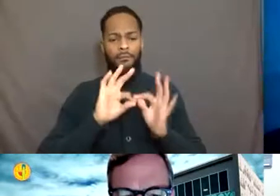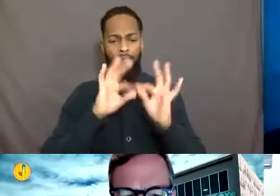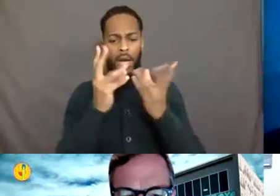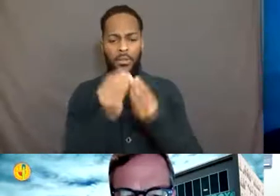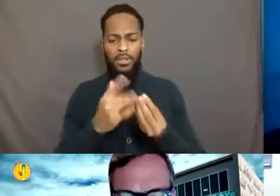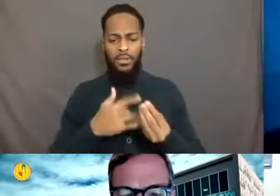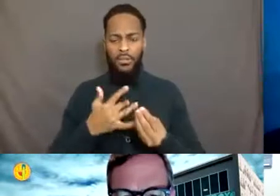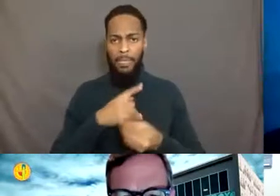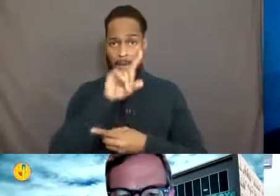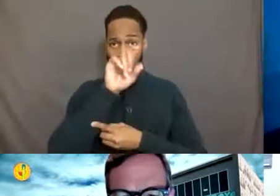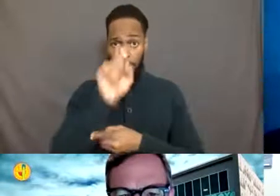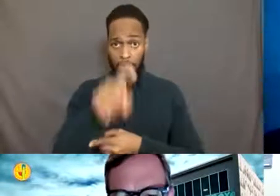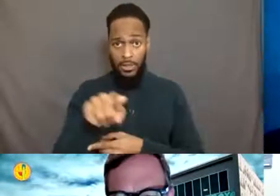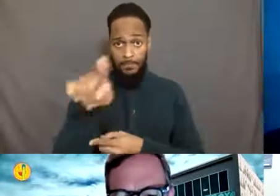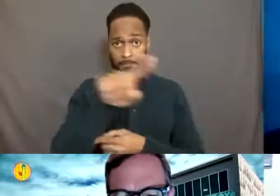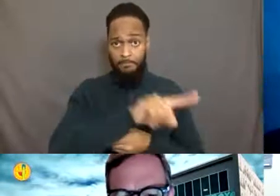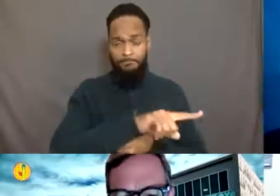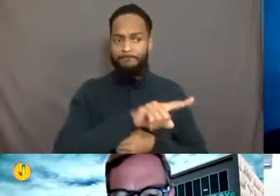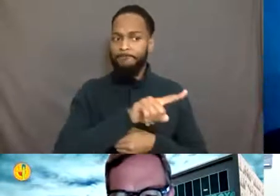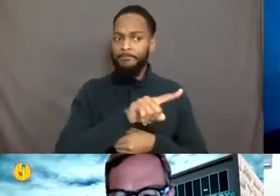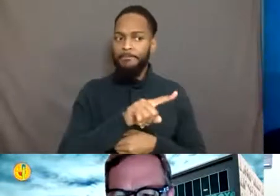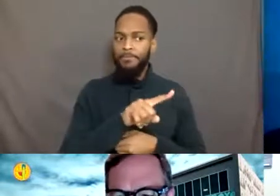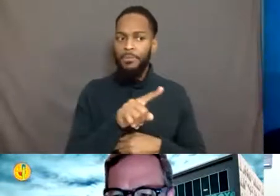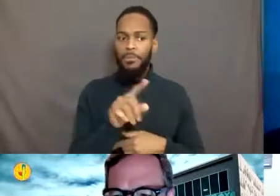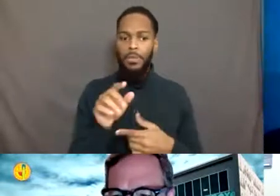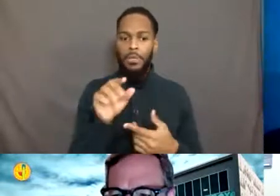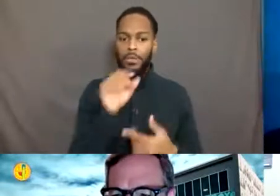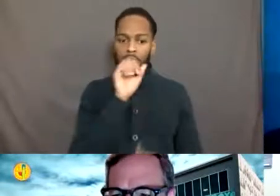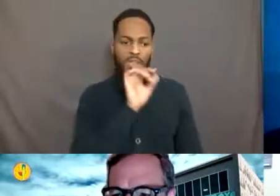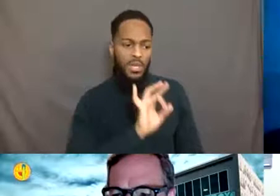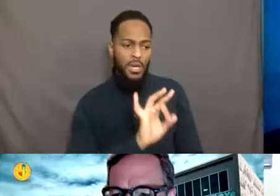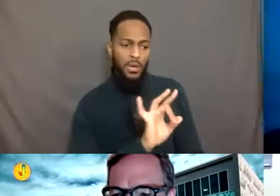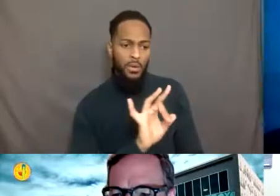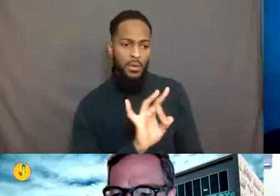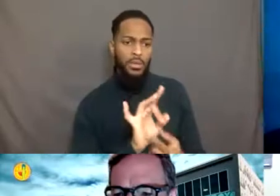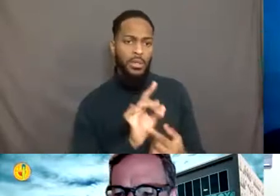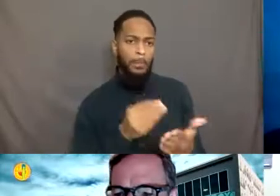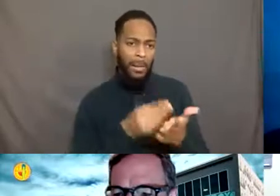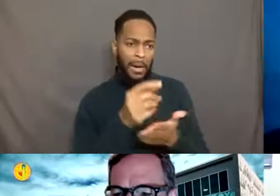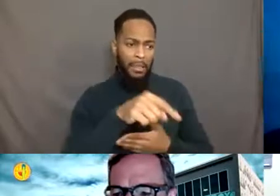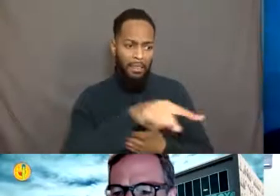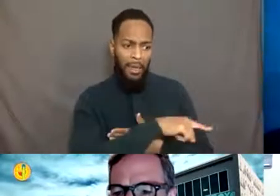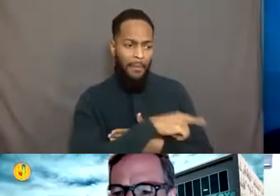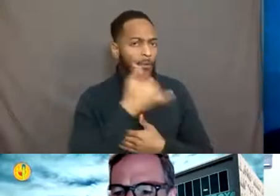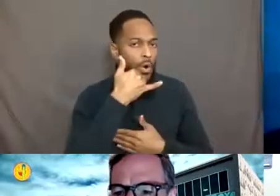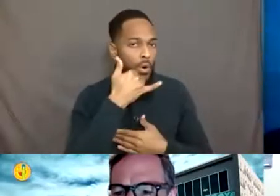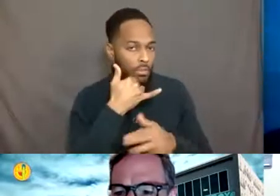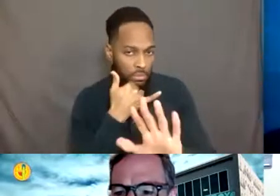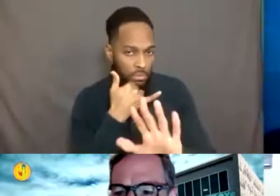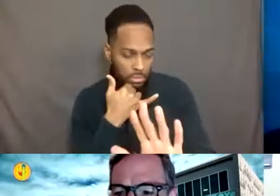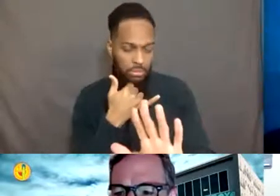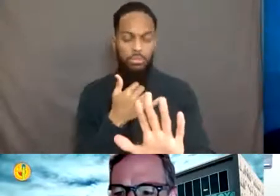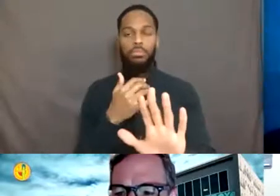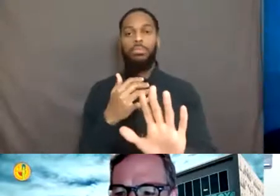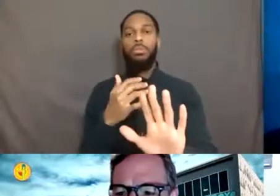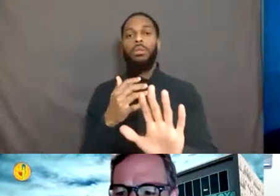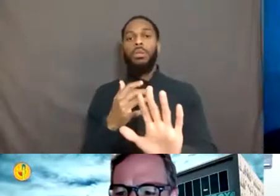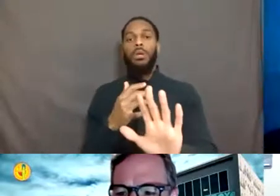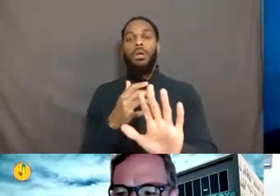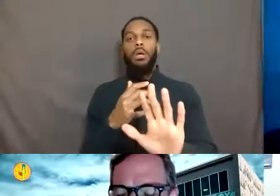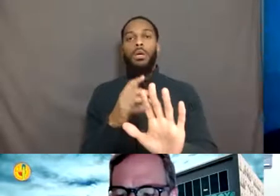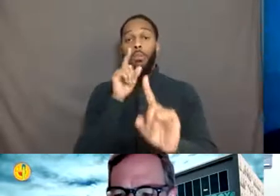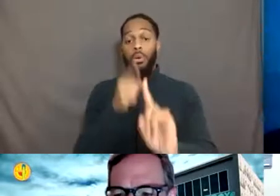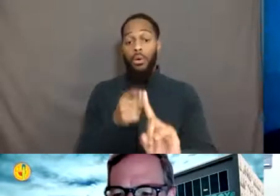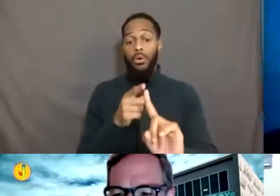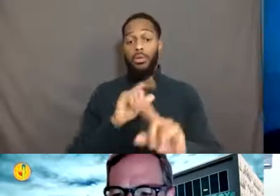asking families with an eight-year-old to go out and buy them a cell phone. The idea is we've set up this system so that we